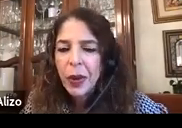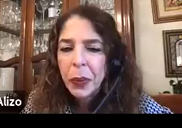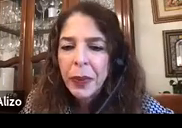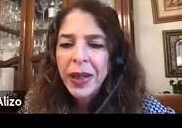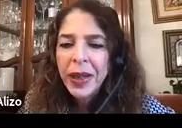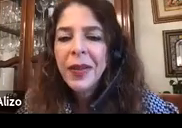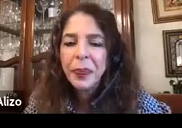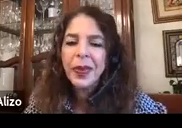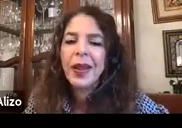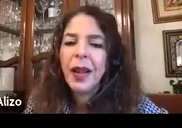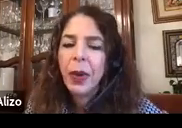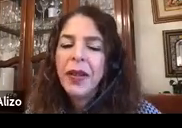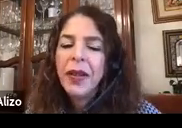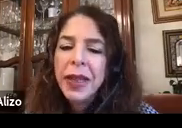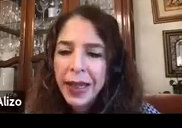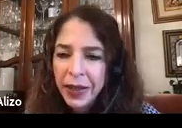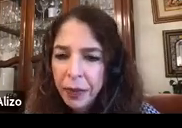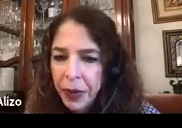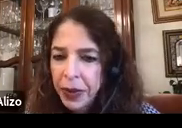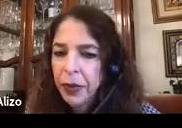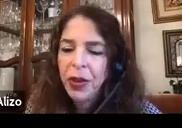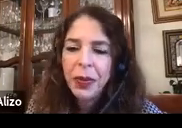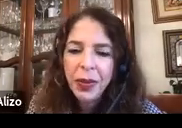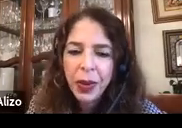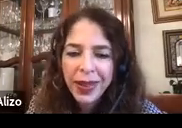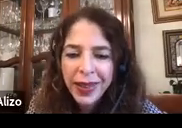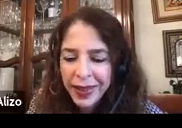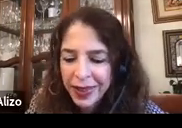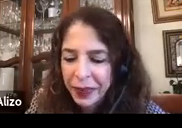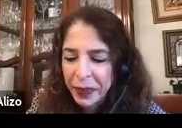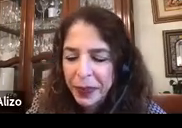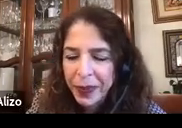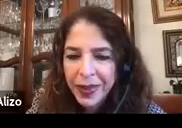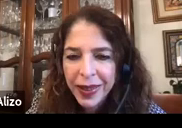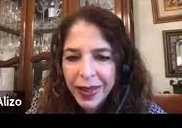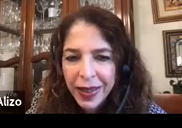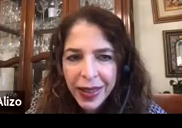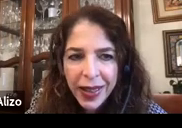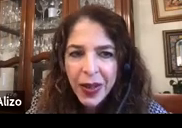Welcome to our webinar from the Center for Parent Information and Resources.